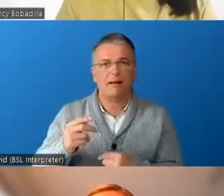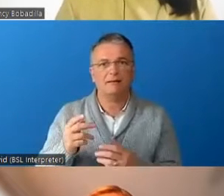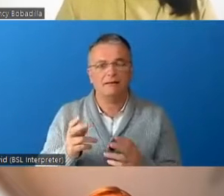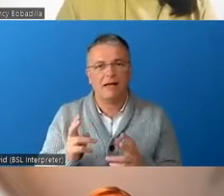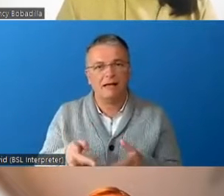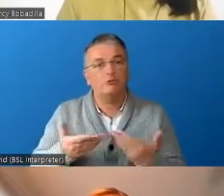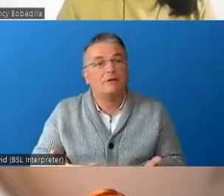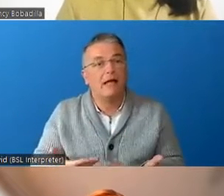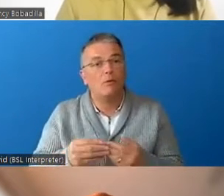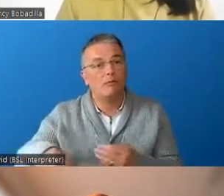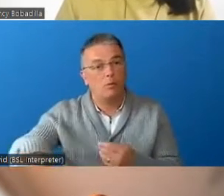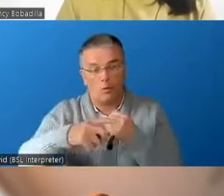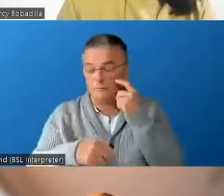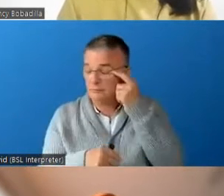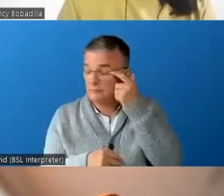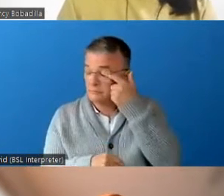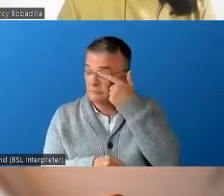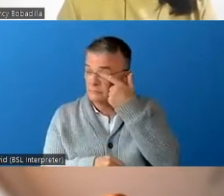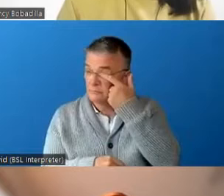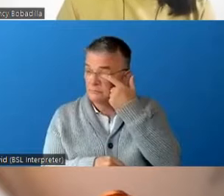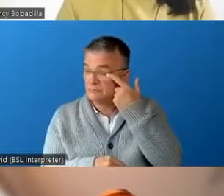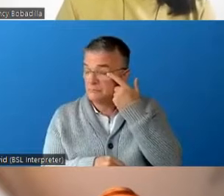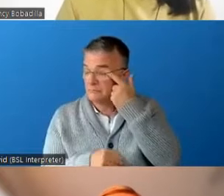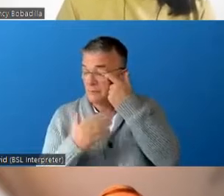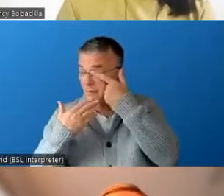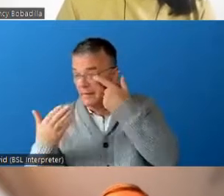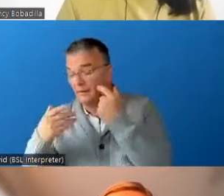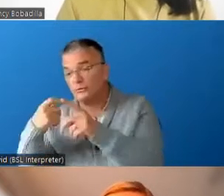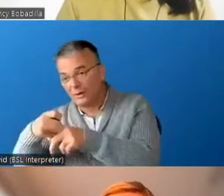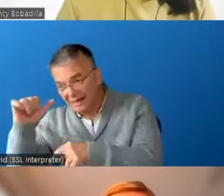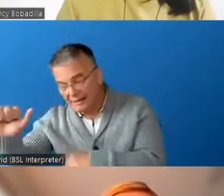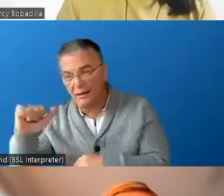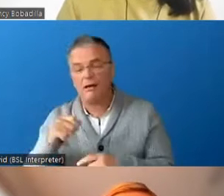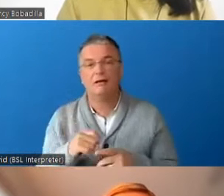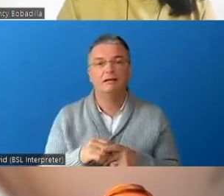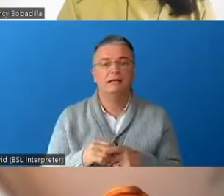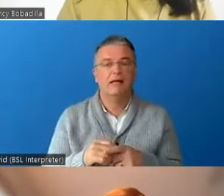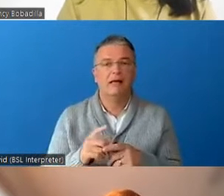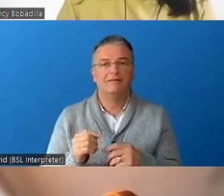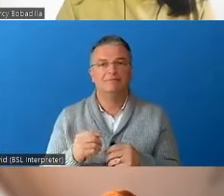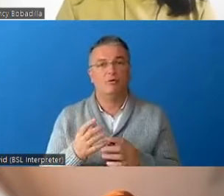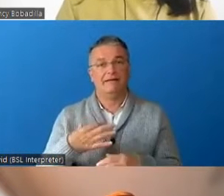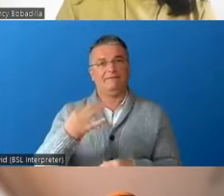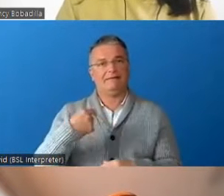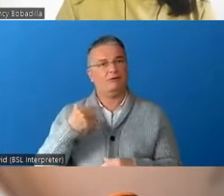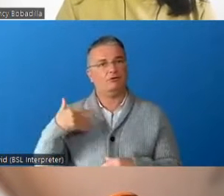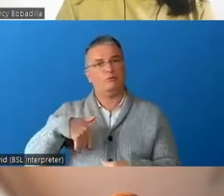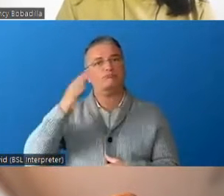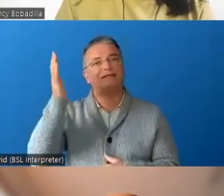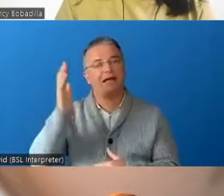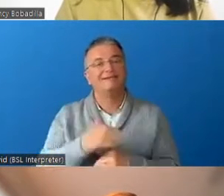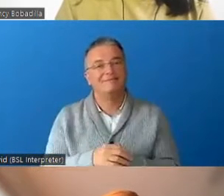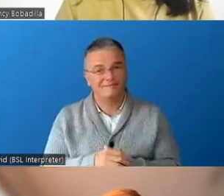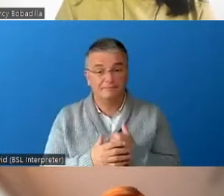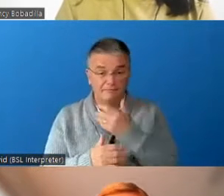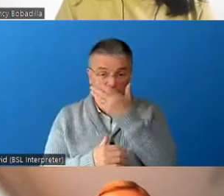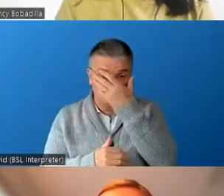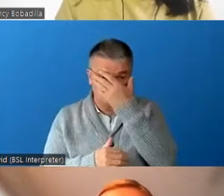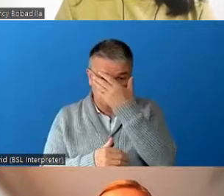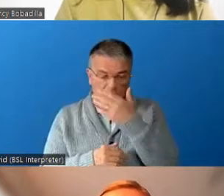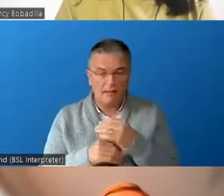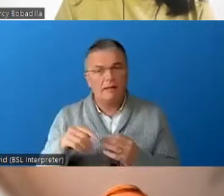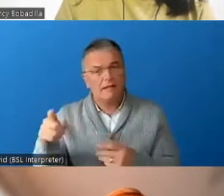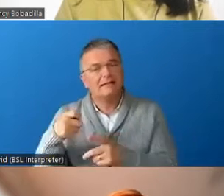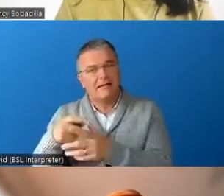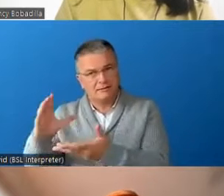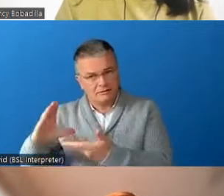today with you all. Again, thank you so much to Kina and for the invitation for us to present here. As Kina introduced,